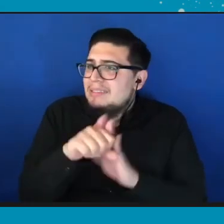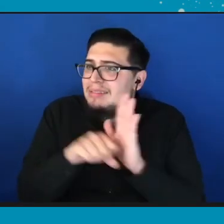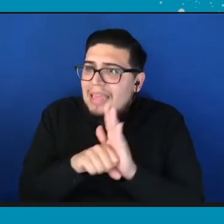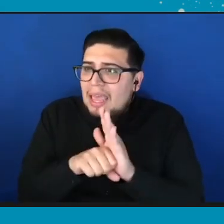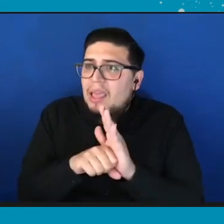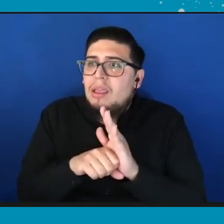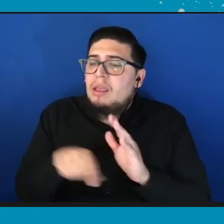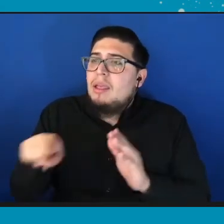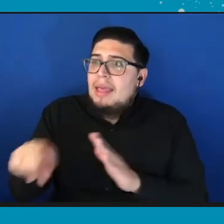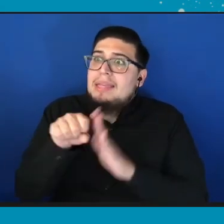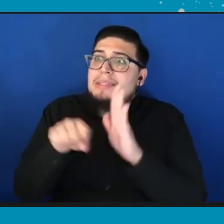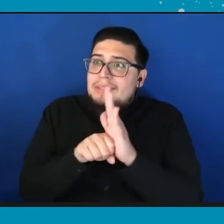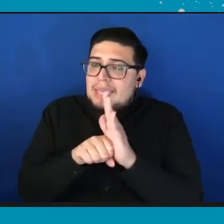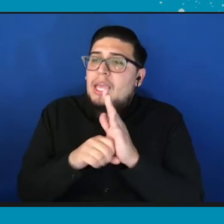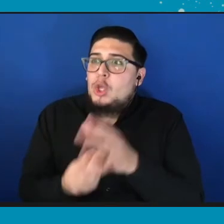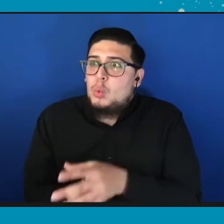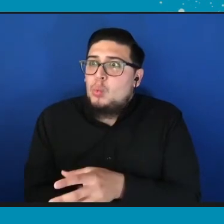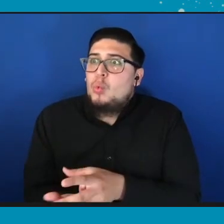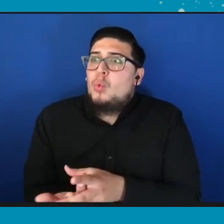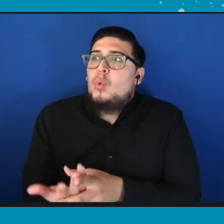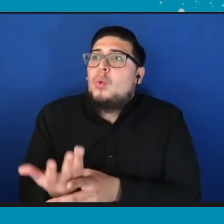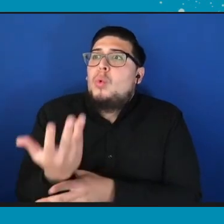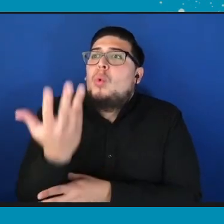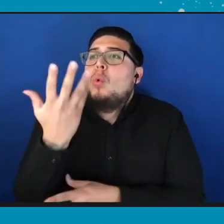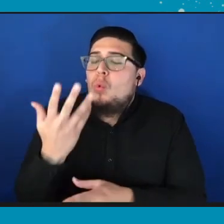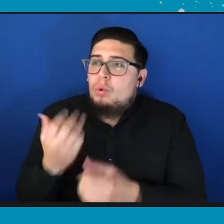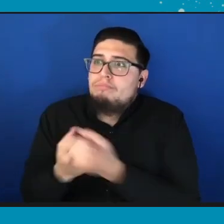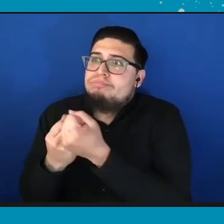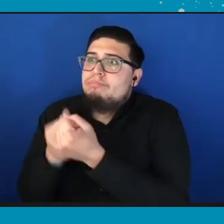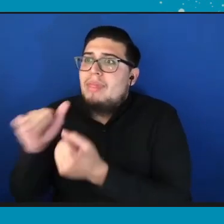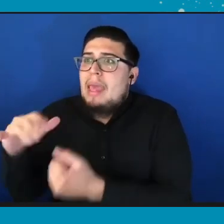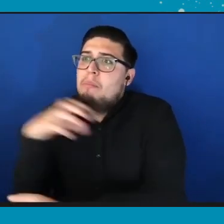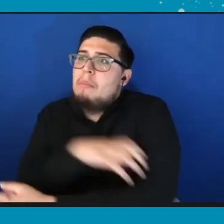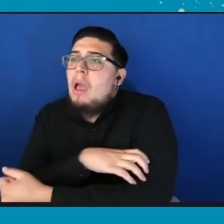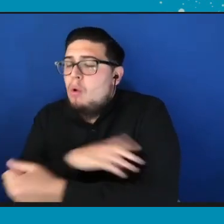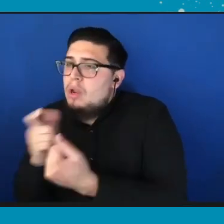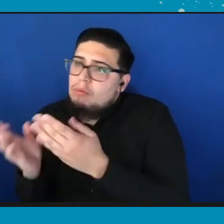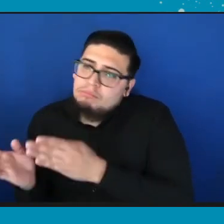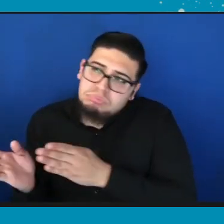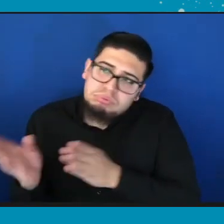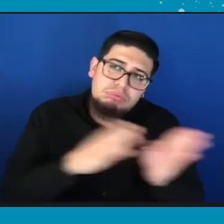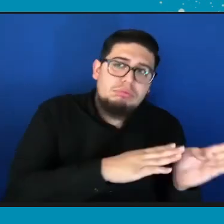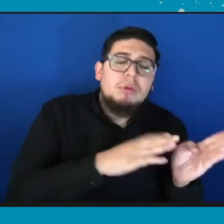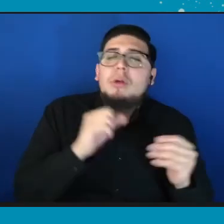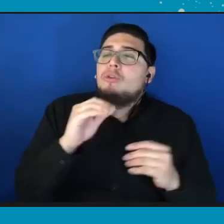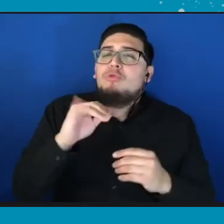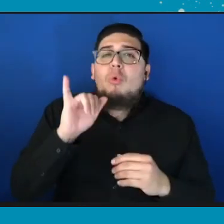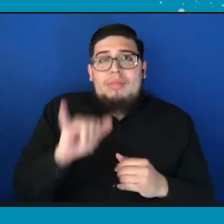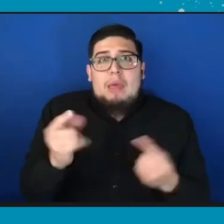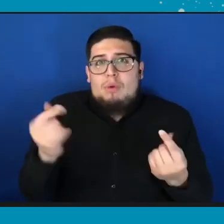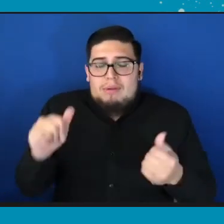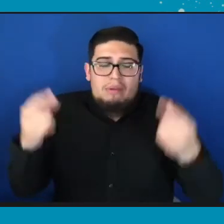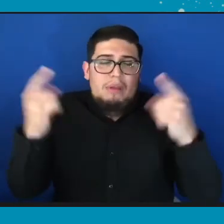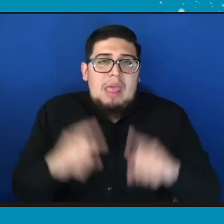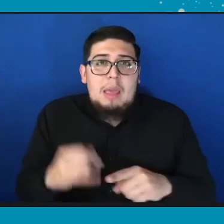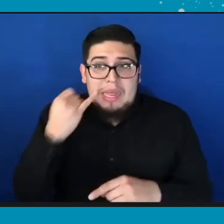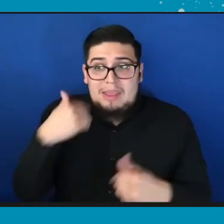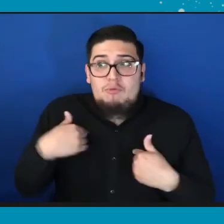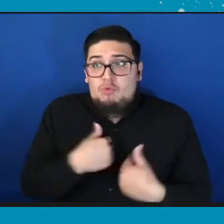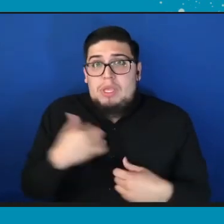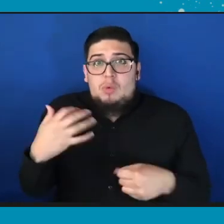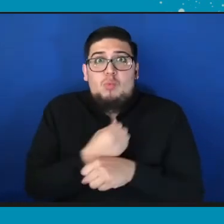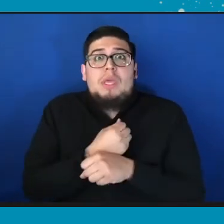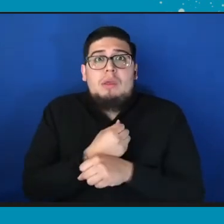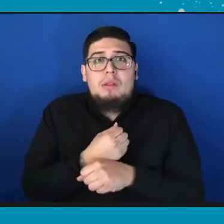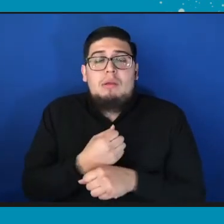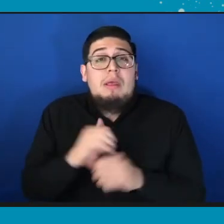to the current power that it has through the labor and work of our communities. So that's what can happen if we're able to win victory. And we can do that